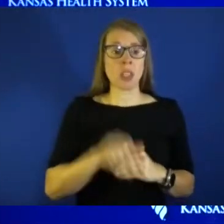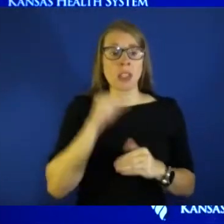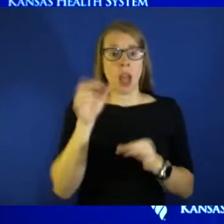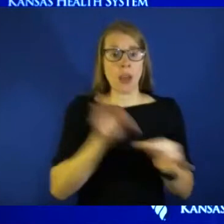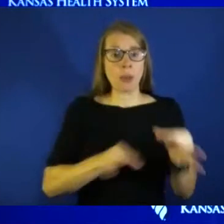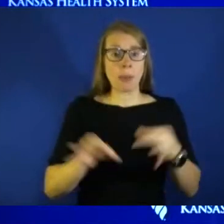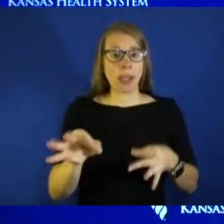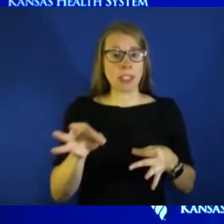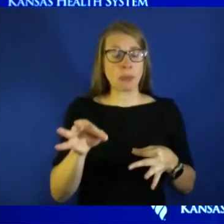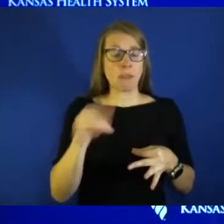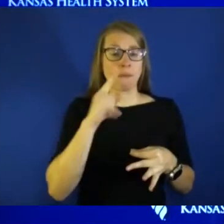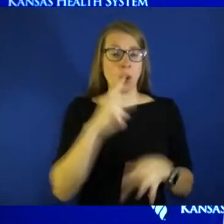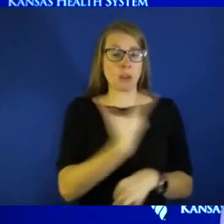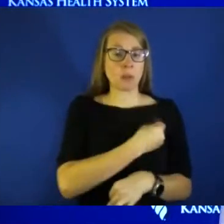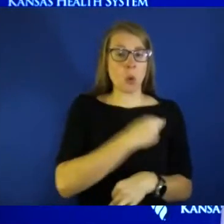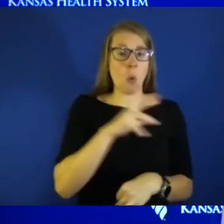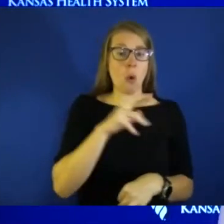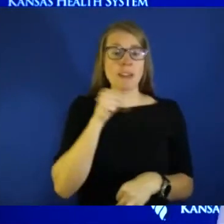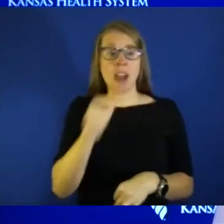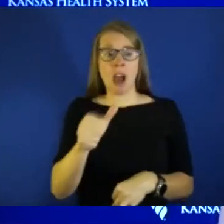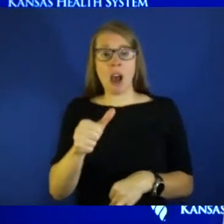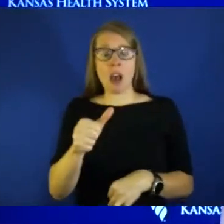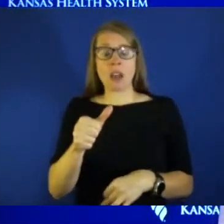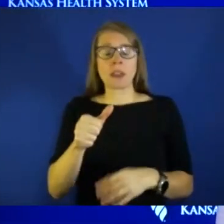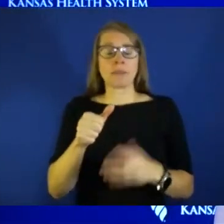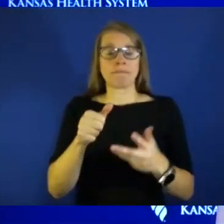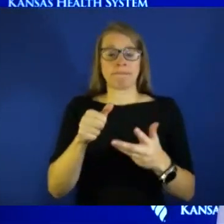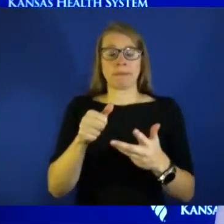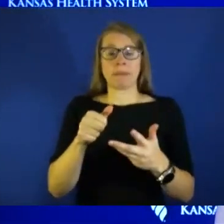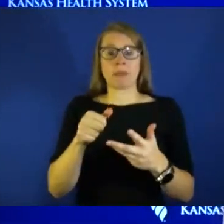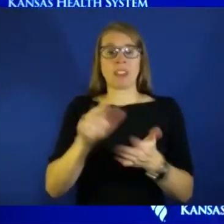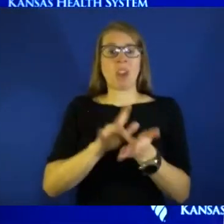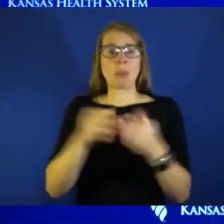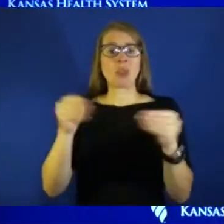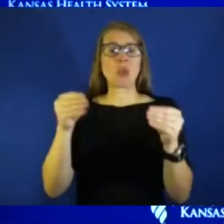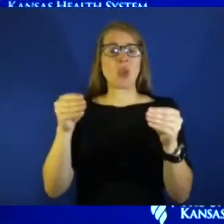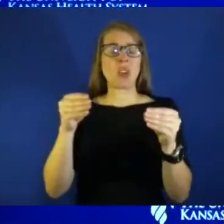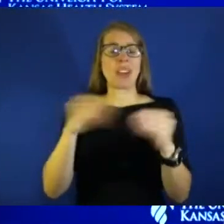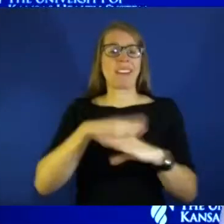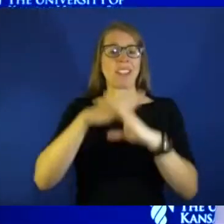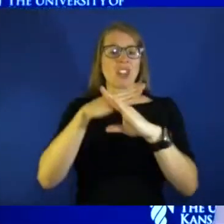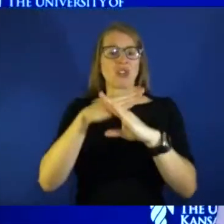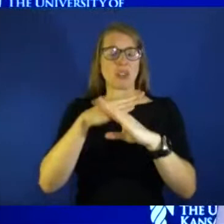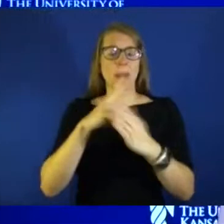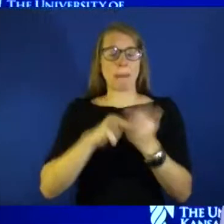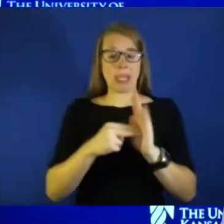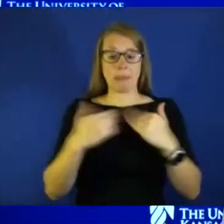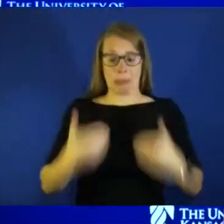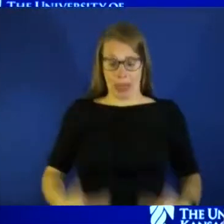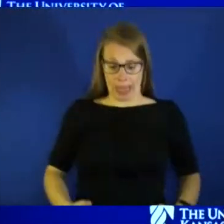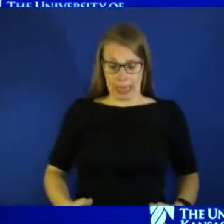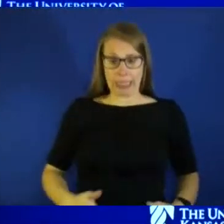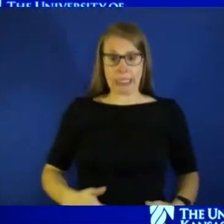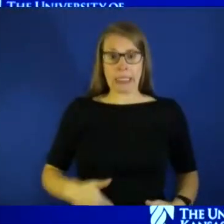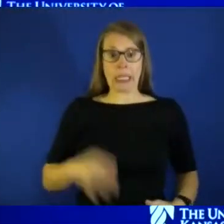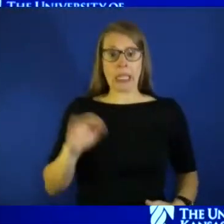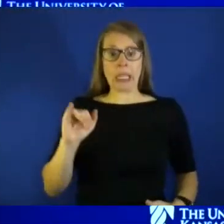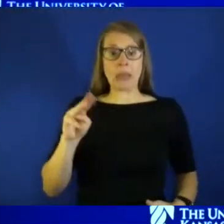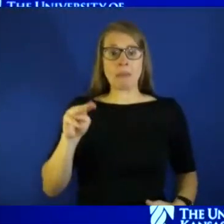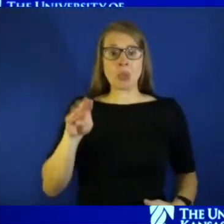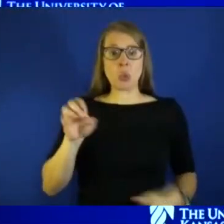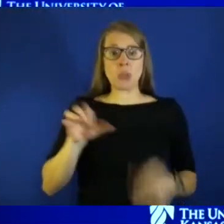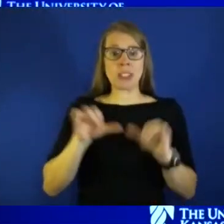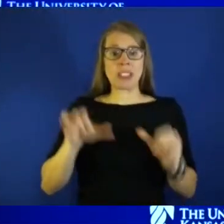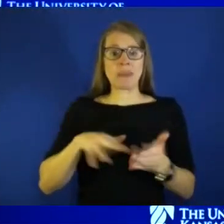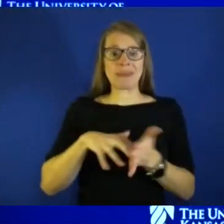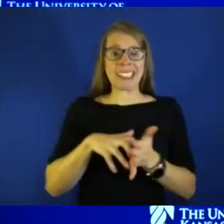or the non-pharmaceutical interventions. These are an adjunct to help those people that don't respond to the vaccine or who have not